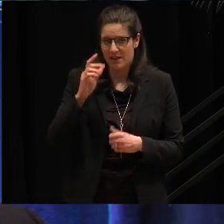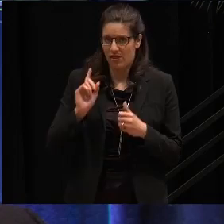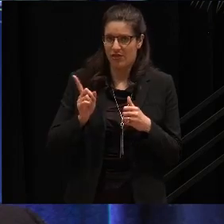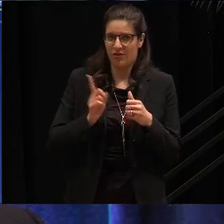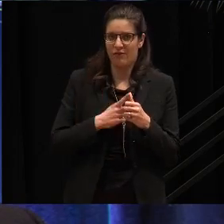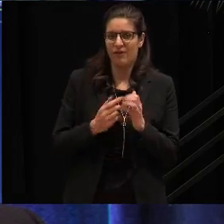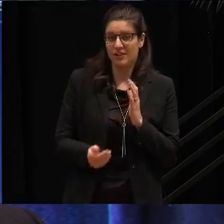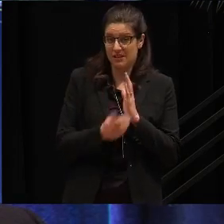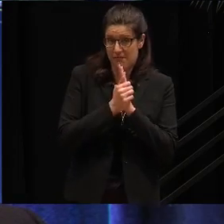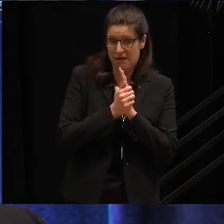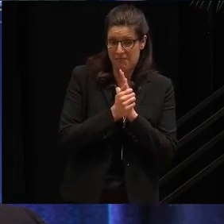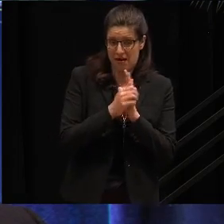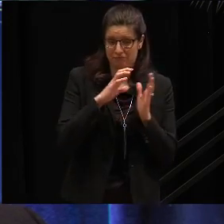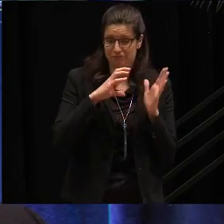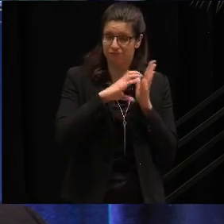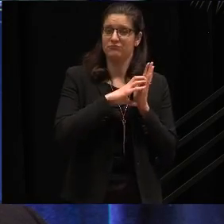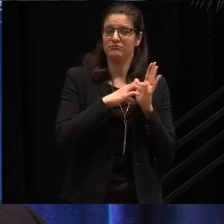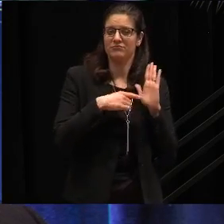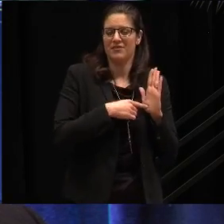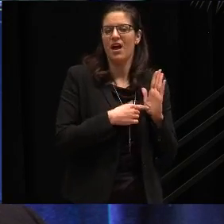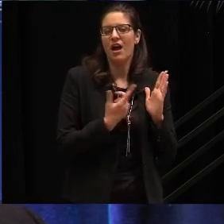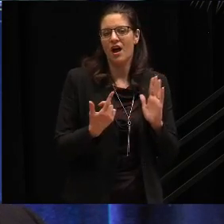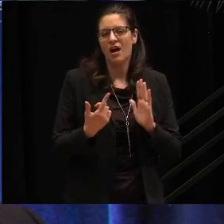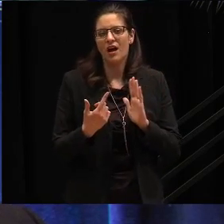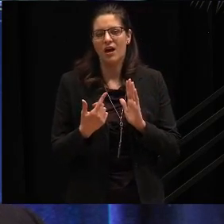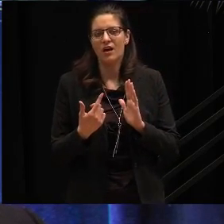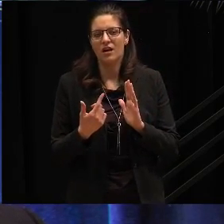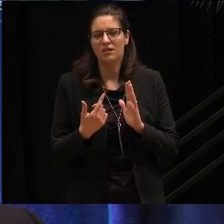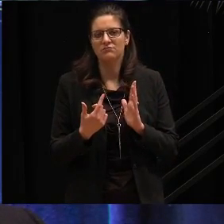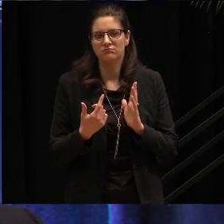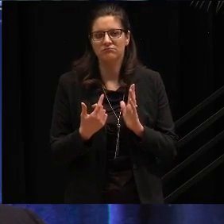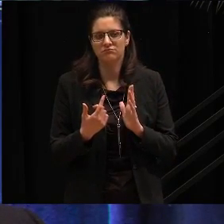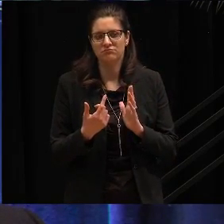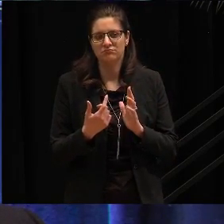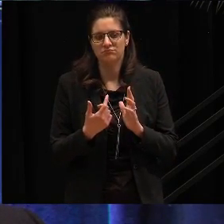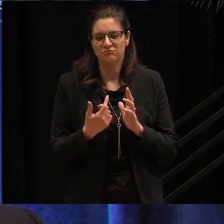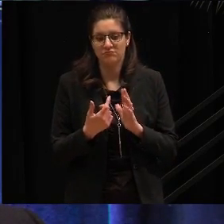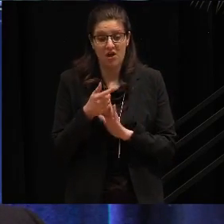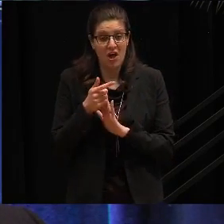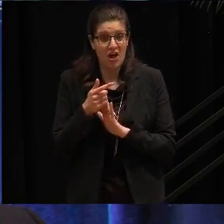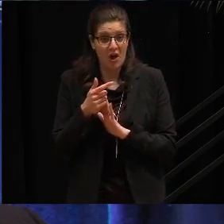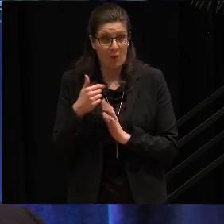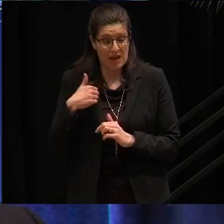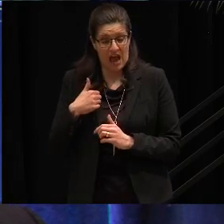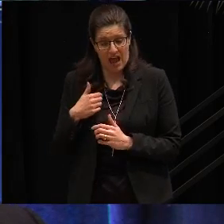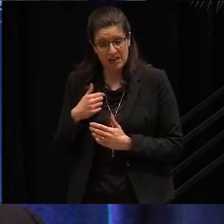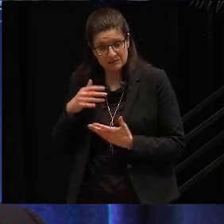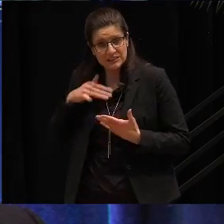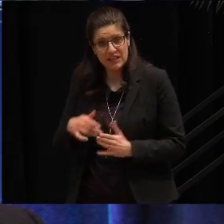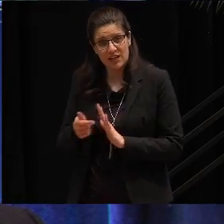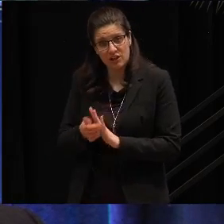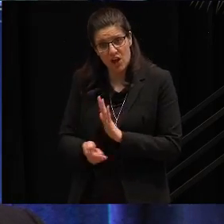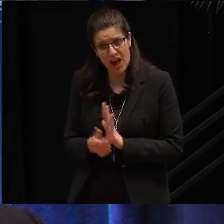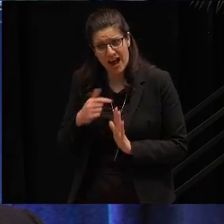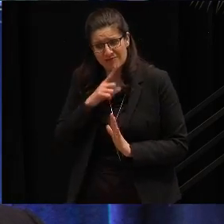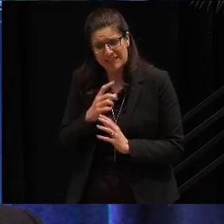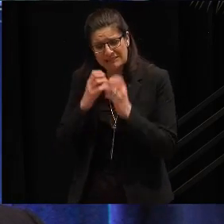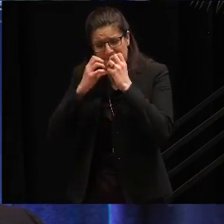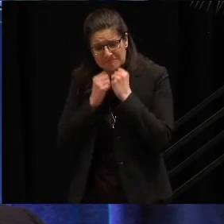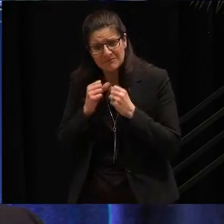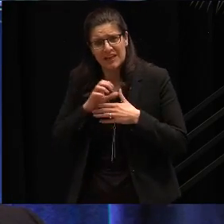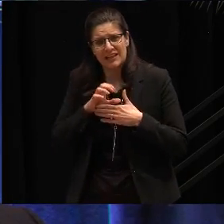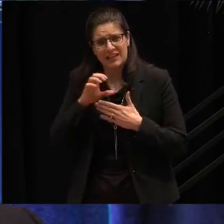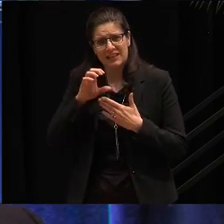Amendment, as a lawyer who, particularly 25 years ago when I was in law school, really appreciated constitutional